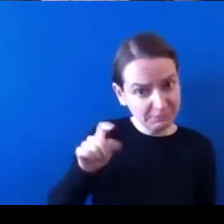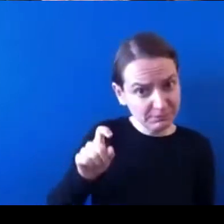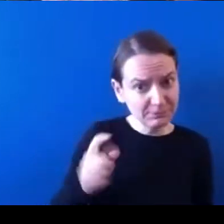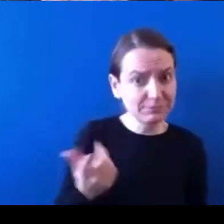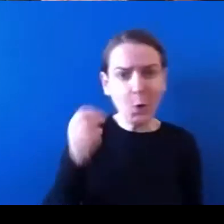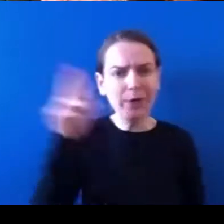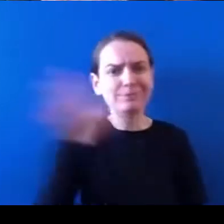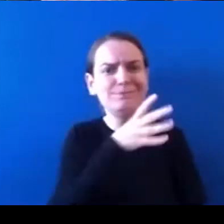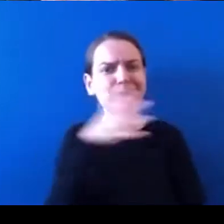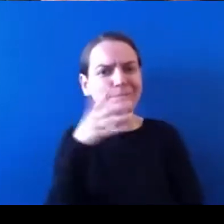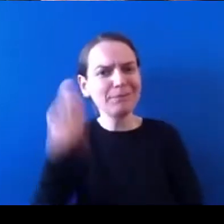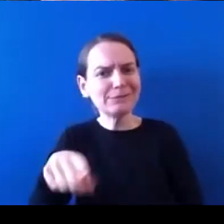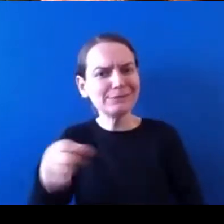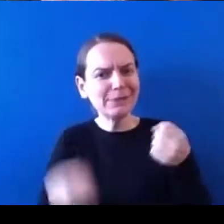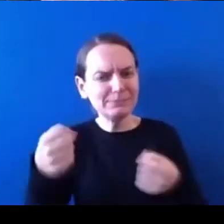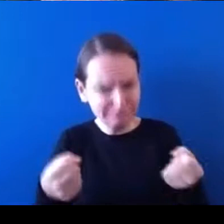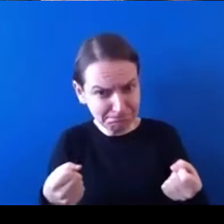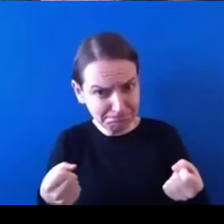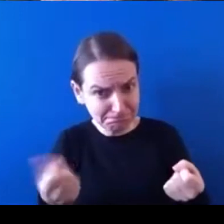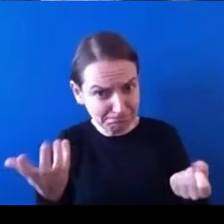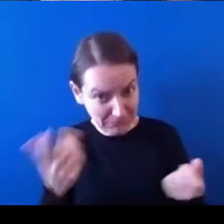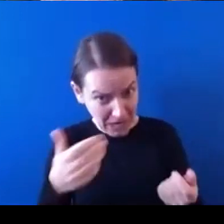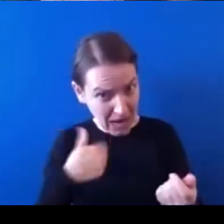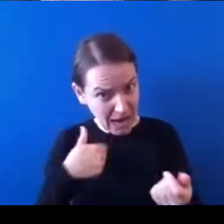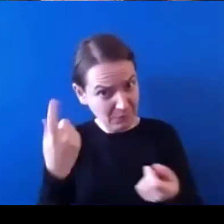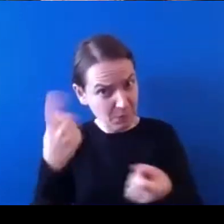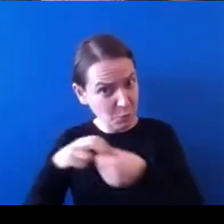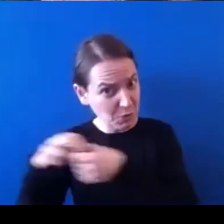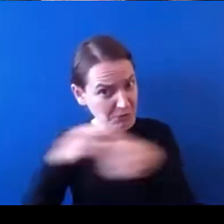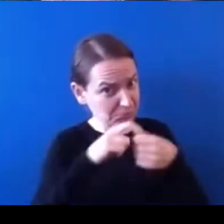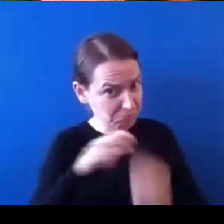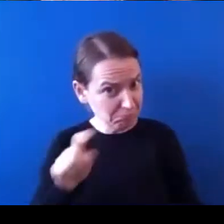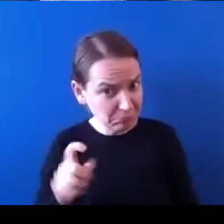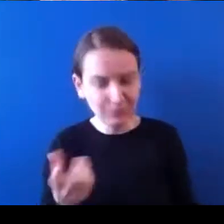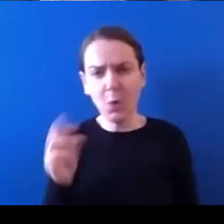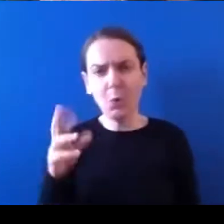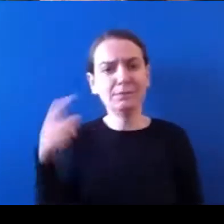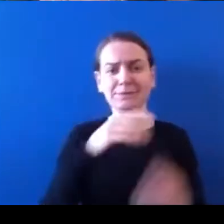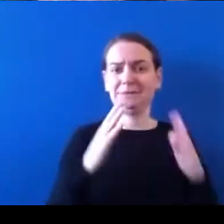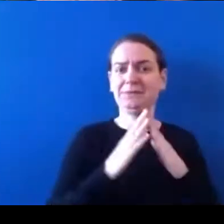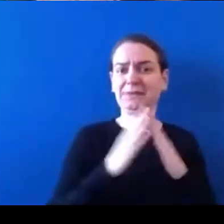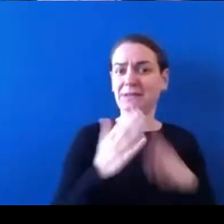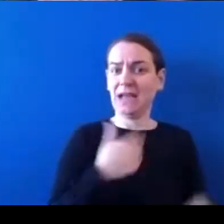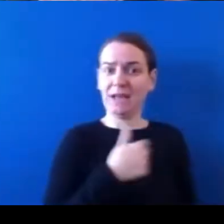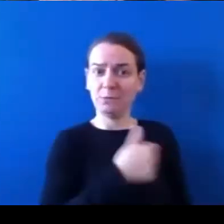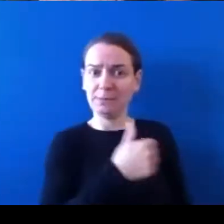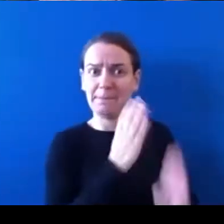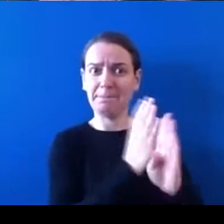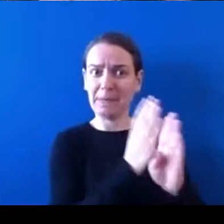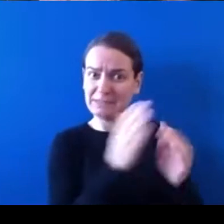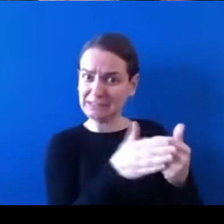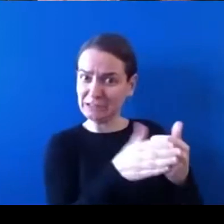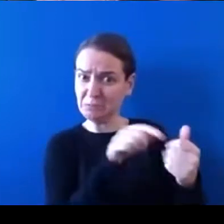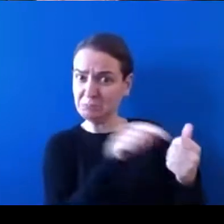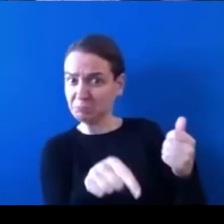interviews with my daughter is one college there, all the classes were in one building. So from a mobility standpoint, it